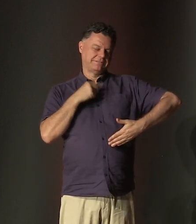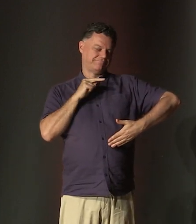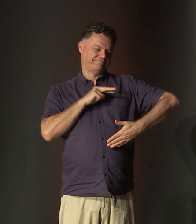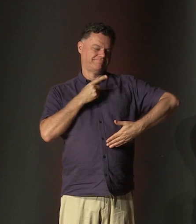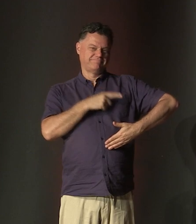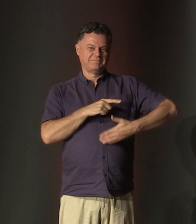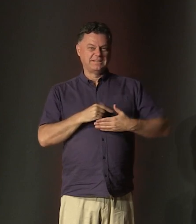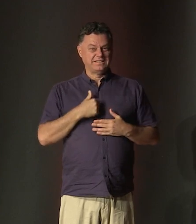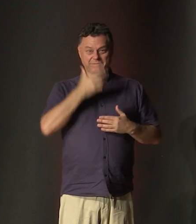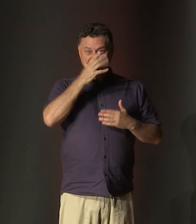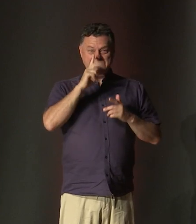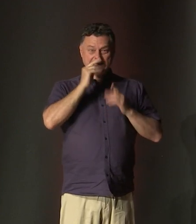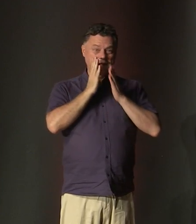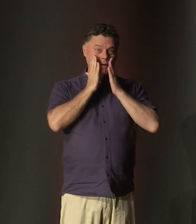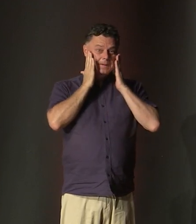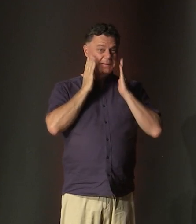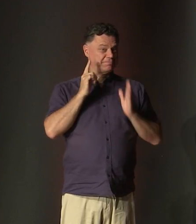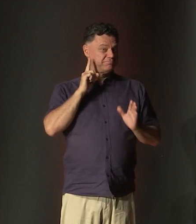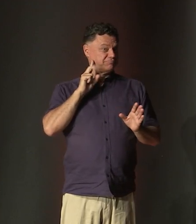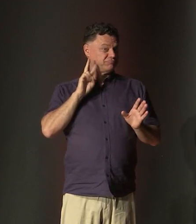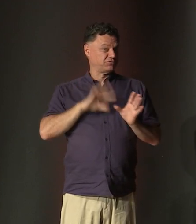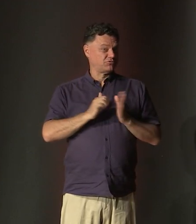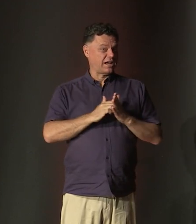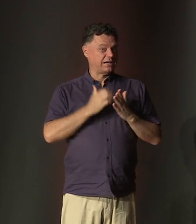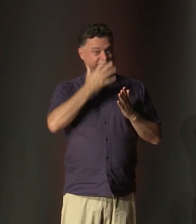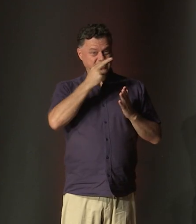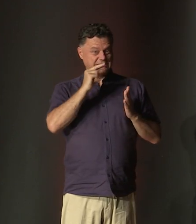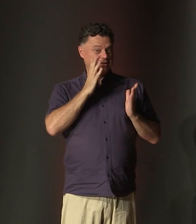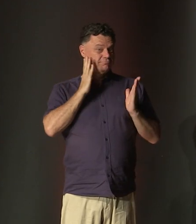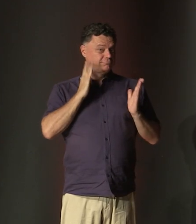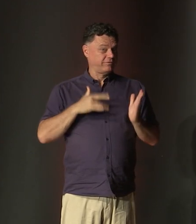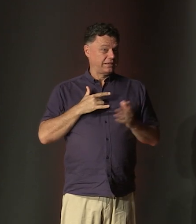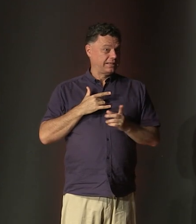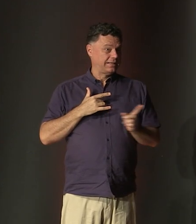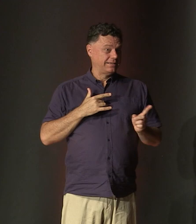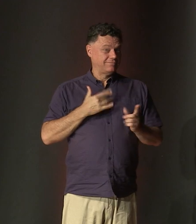that that must just be a few short years ago.